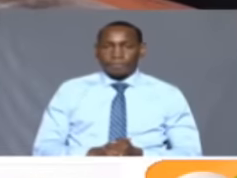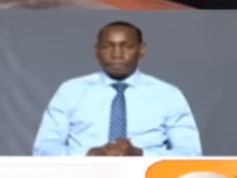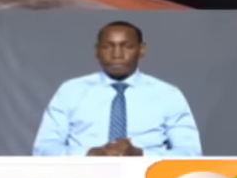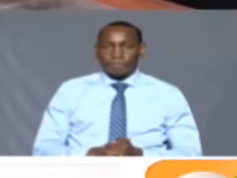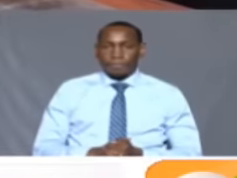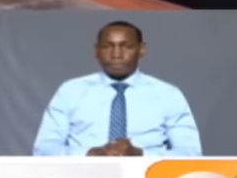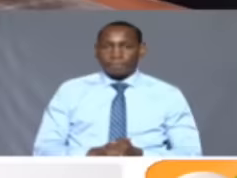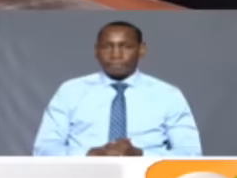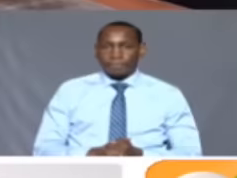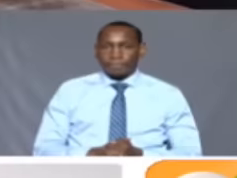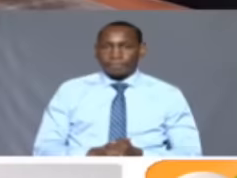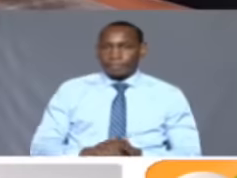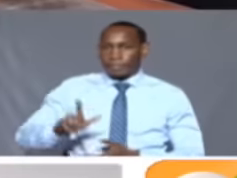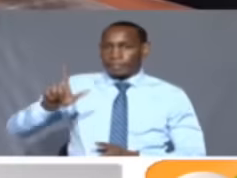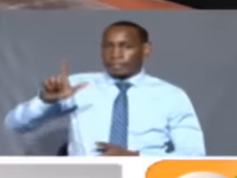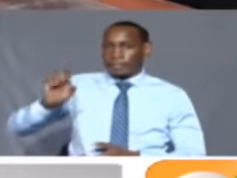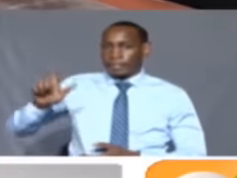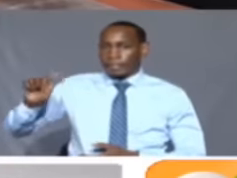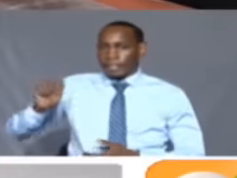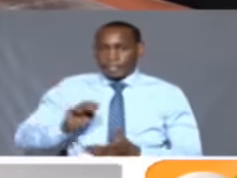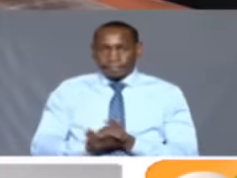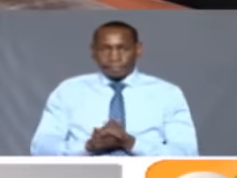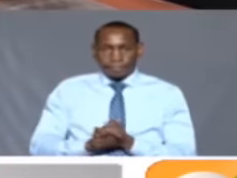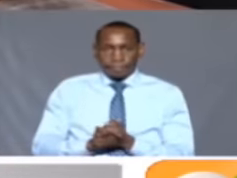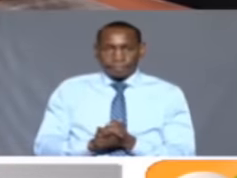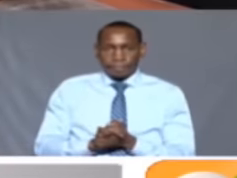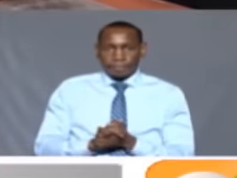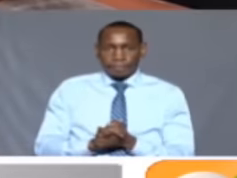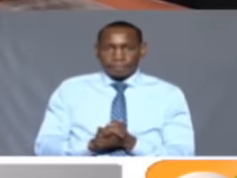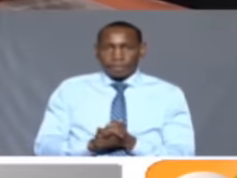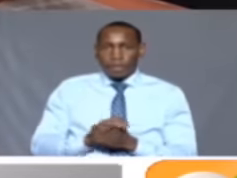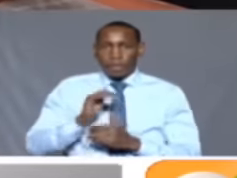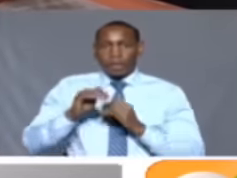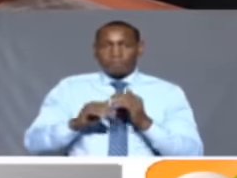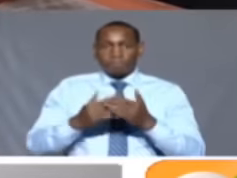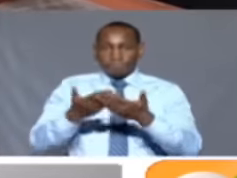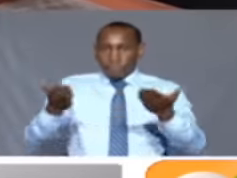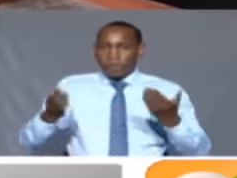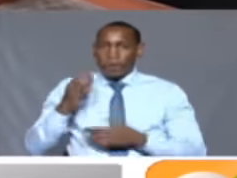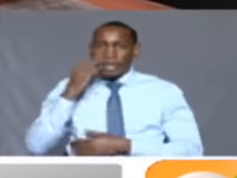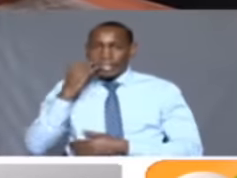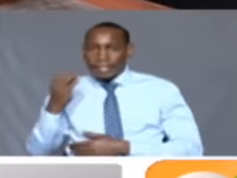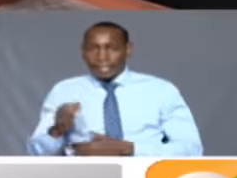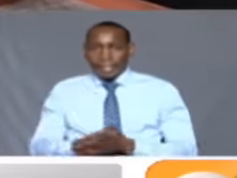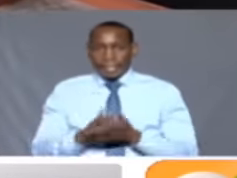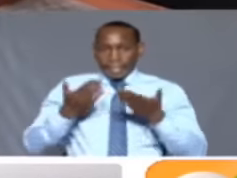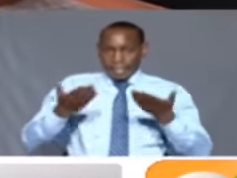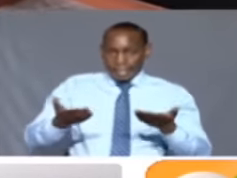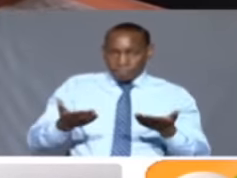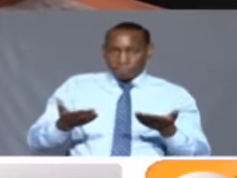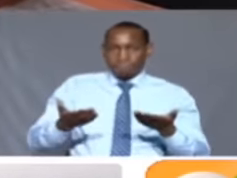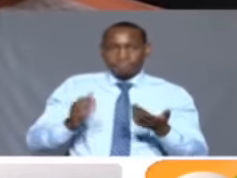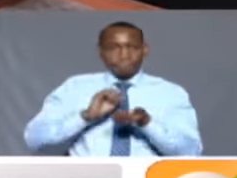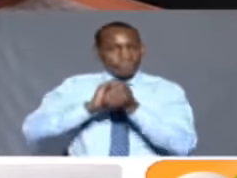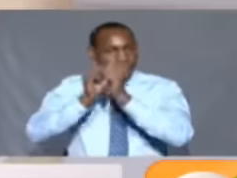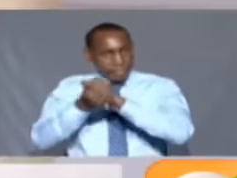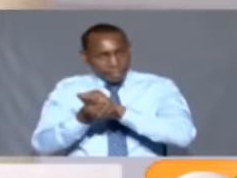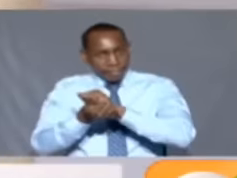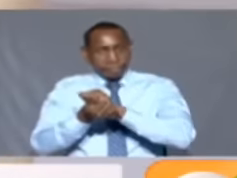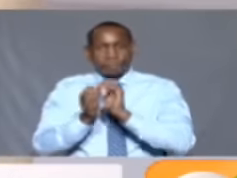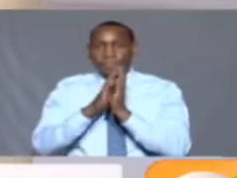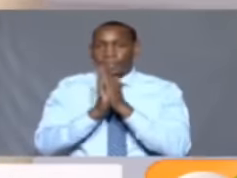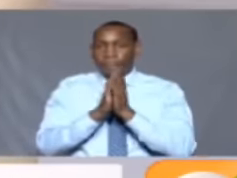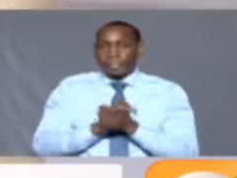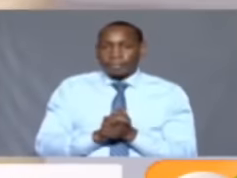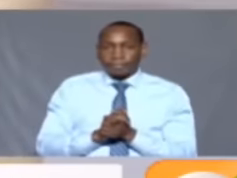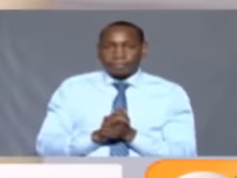Leila, what about you? Now, everyone is doing a sad version of this. Yeah. Now let me spice it up. Okay, spice it up.